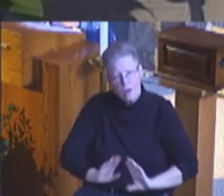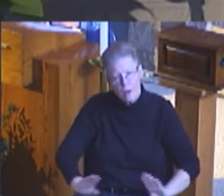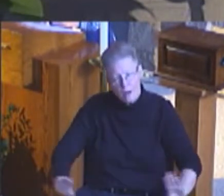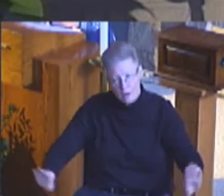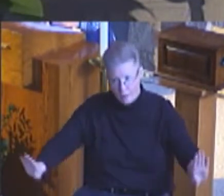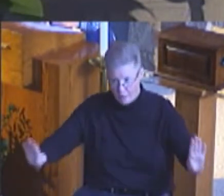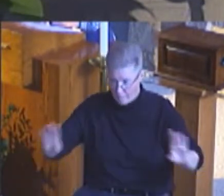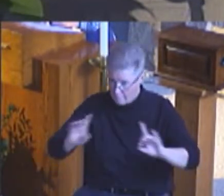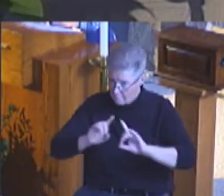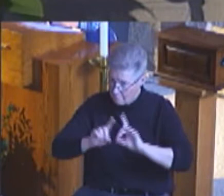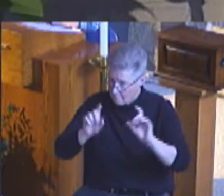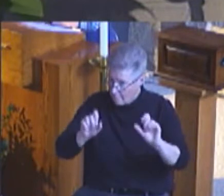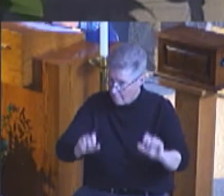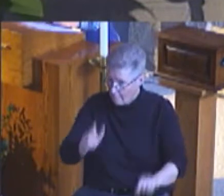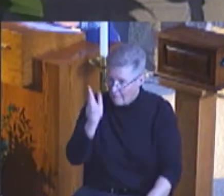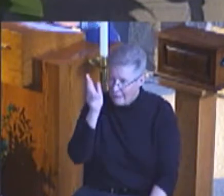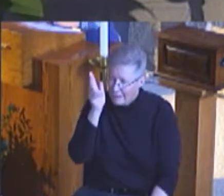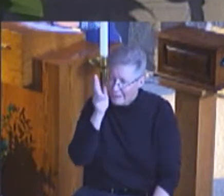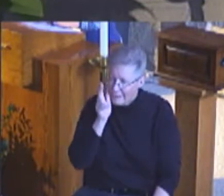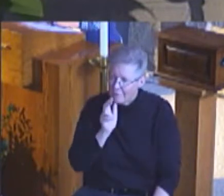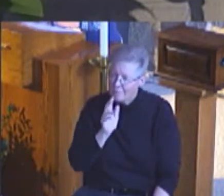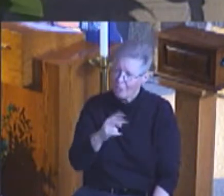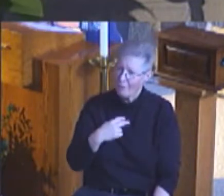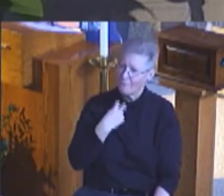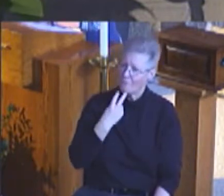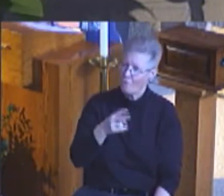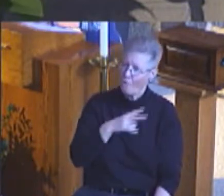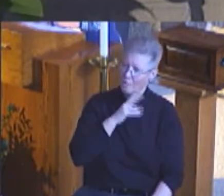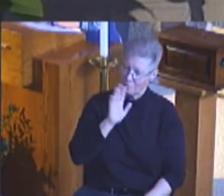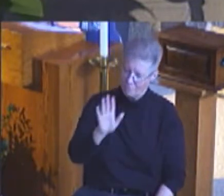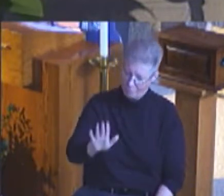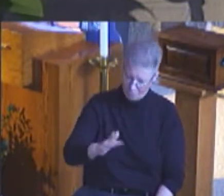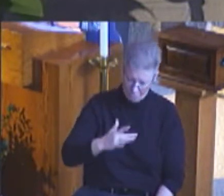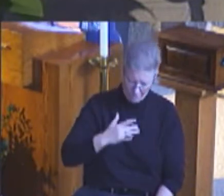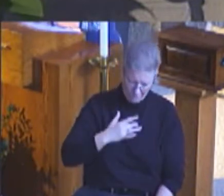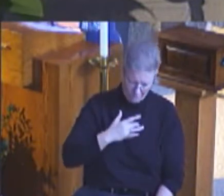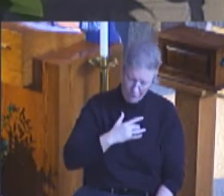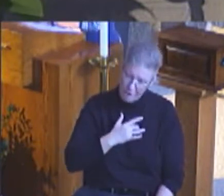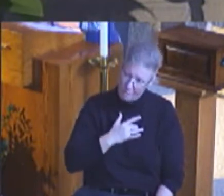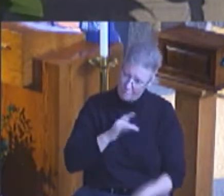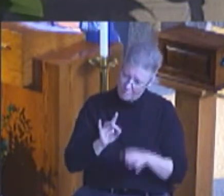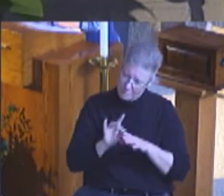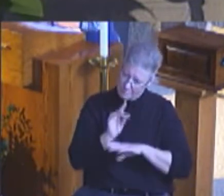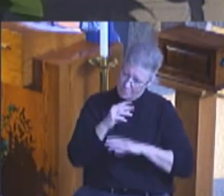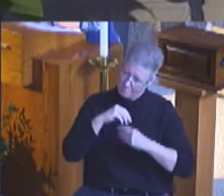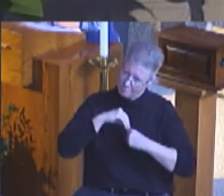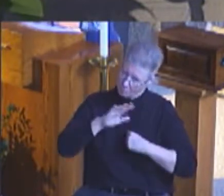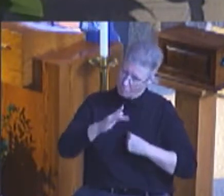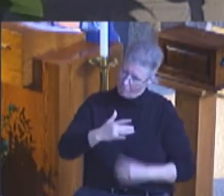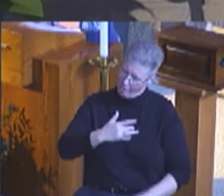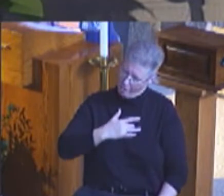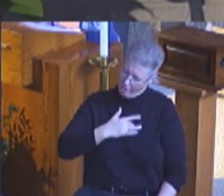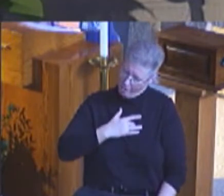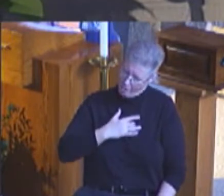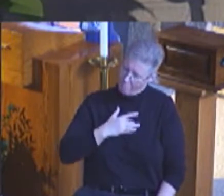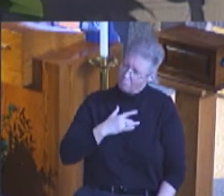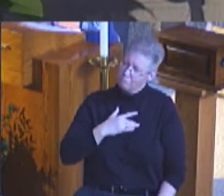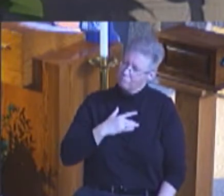heart, the place where spirit resides, the quiet immensity of our own